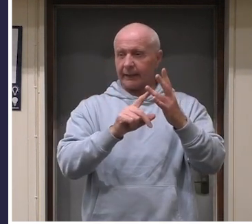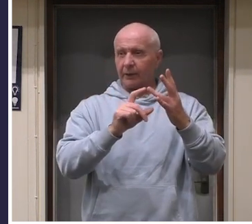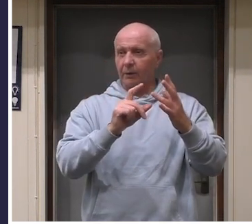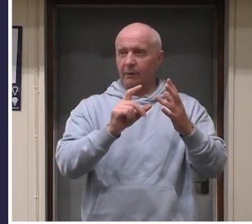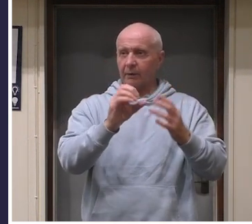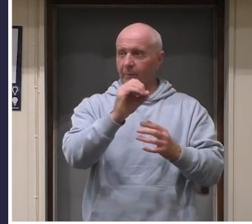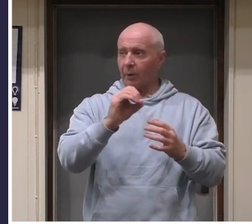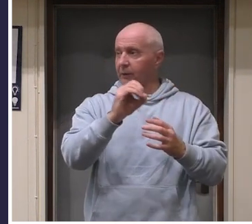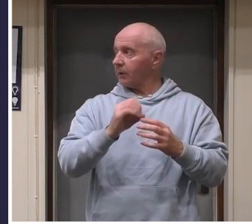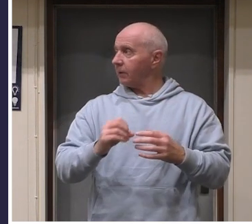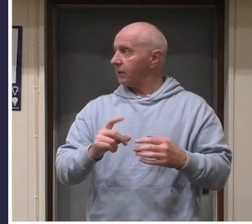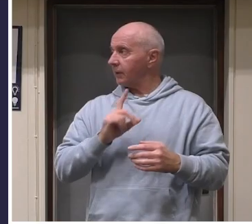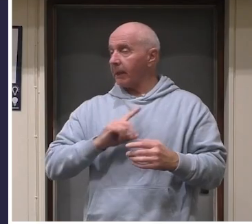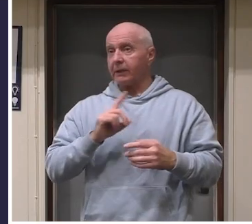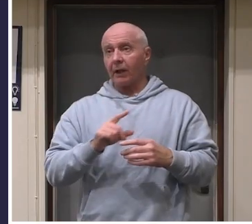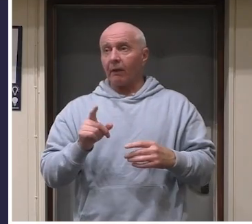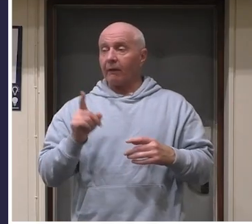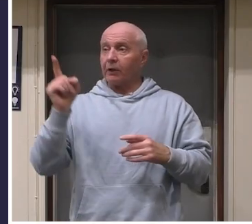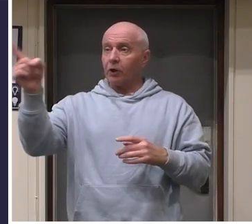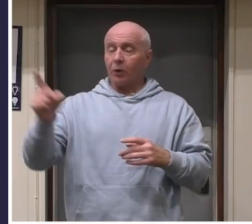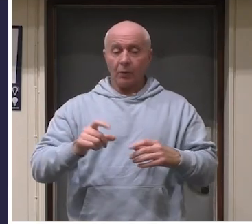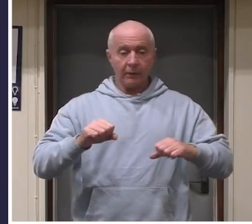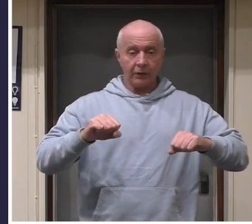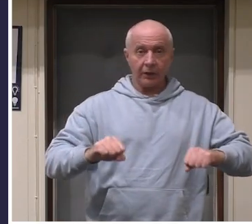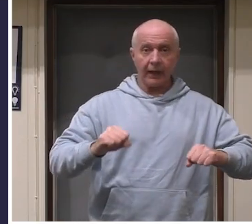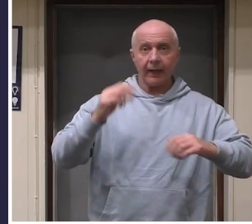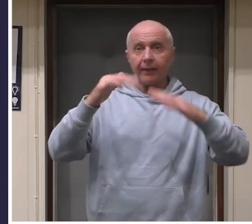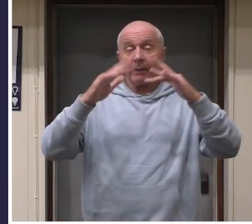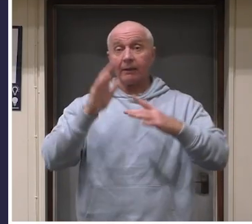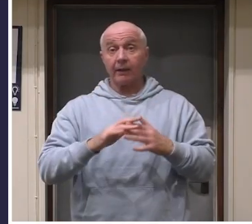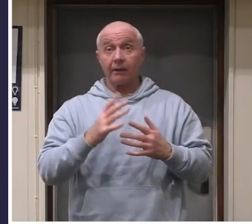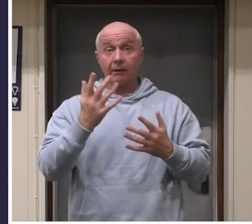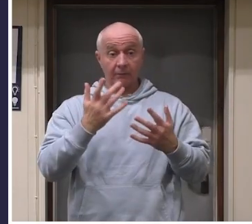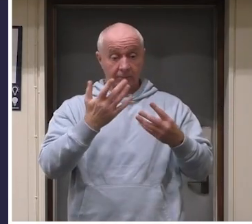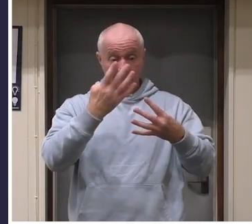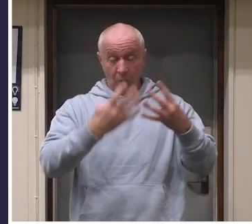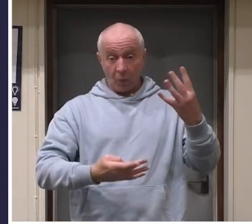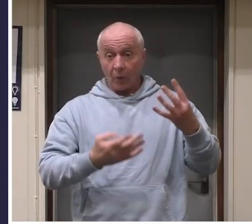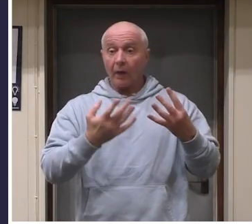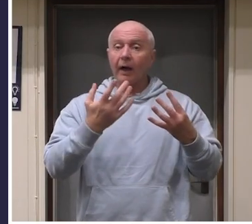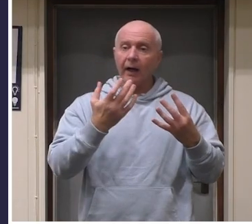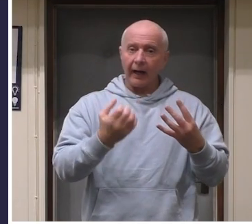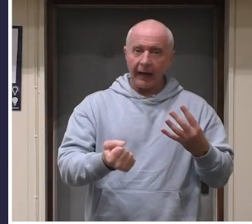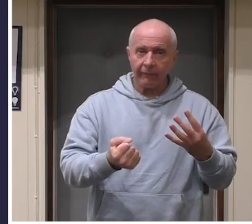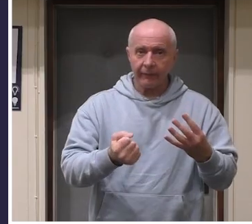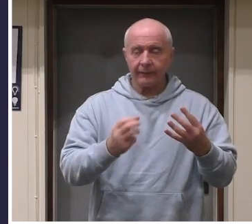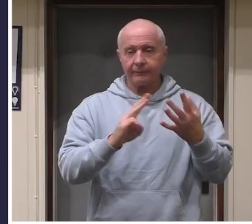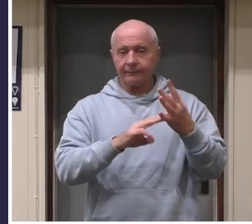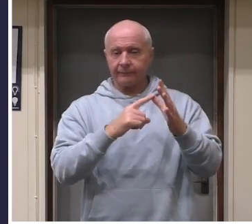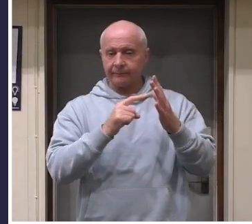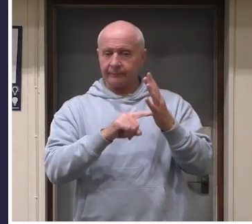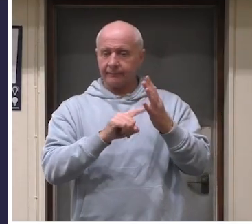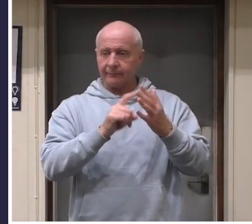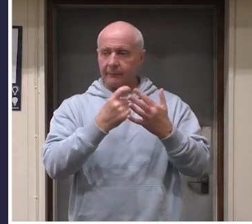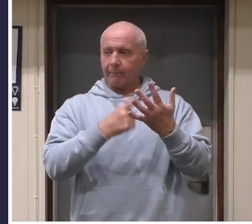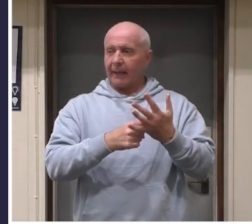say myself, you, the chair, the building, they all exhibit, in principle, they exhibit matter-wave properties.